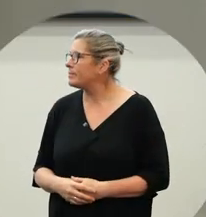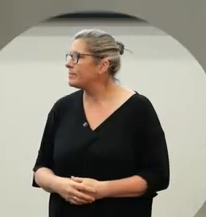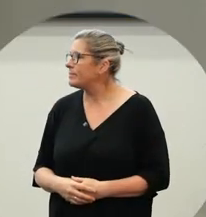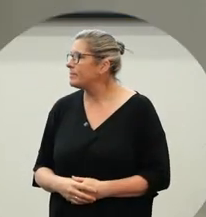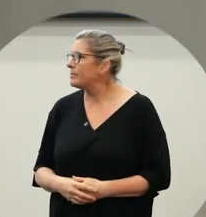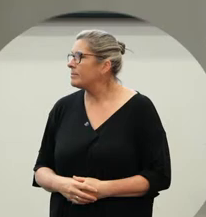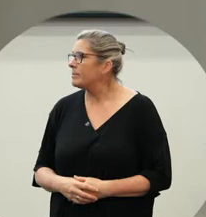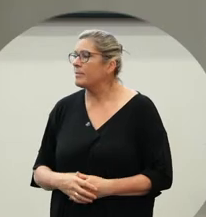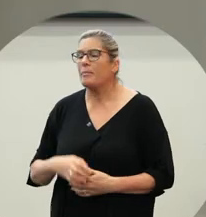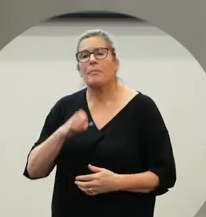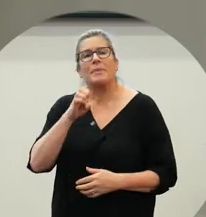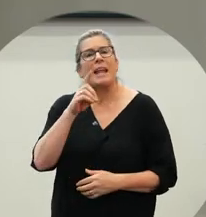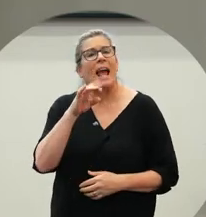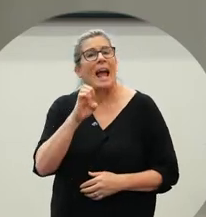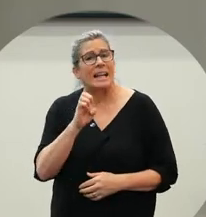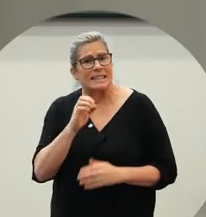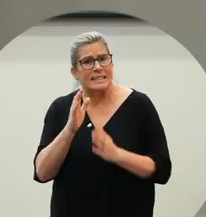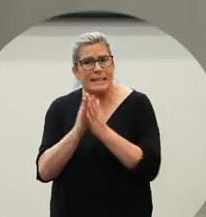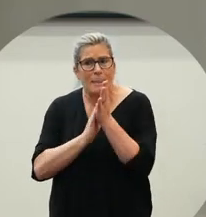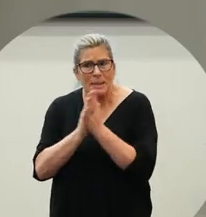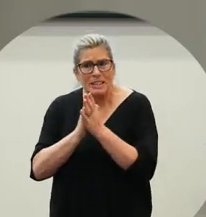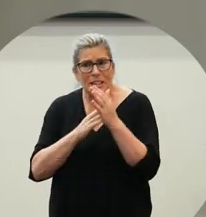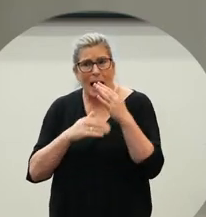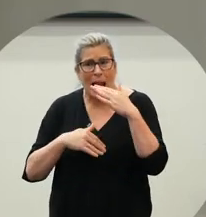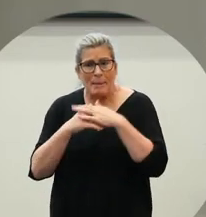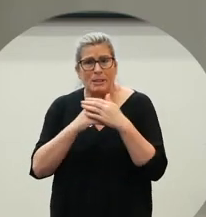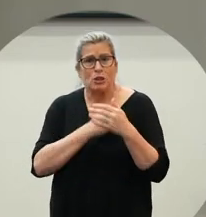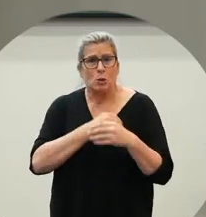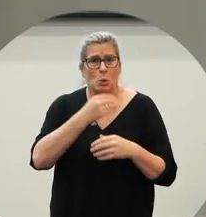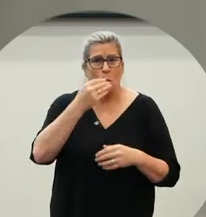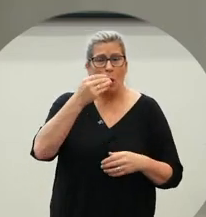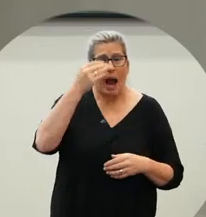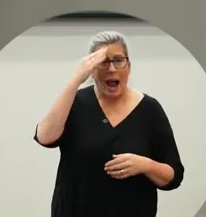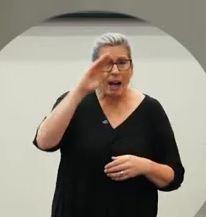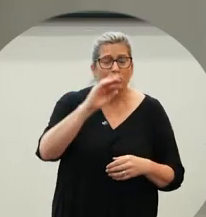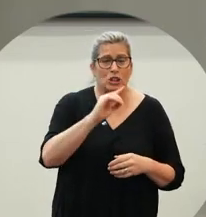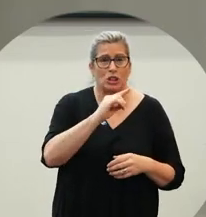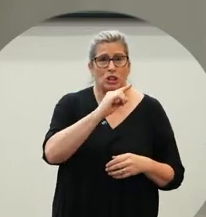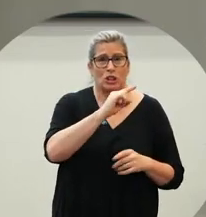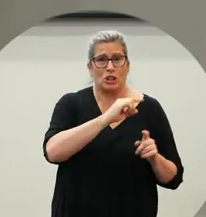was Eddie's ambition limited to Northern Ireland or to the Irish question, or had he